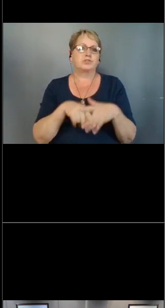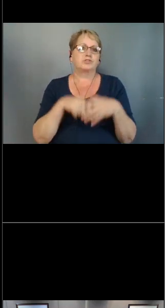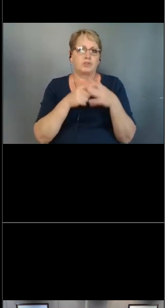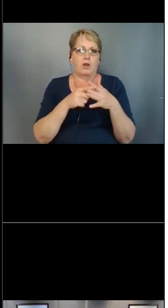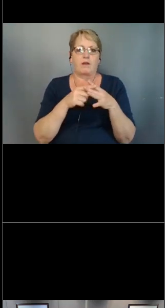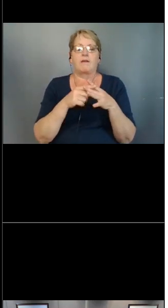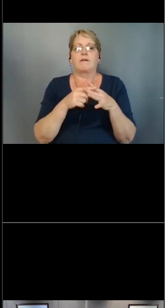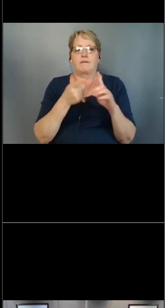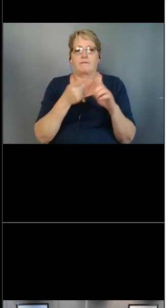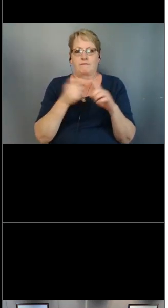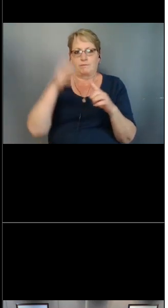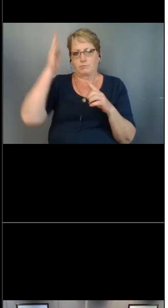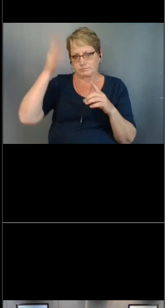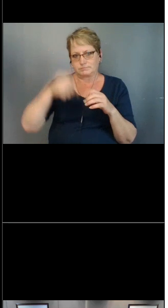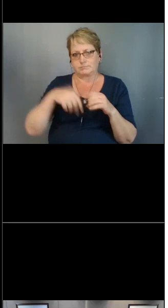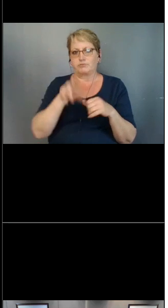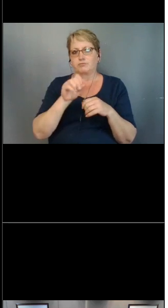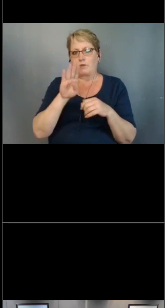Jones, Manager of Service.